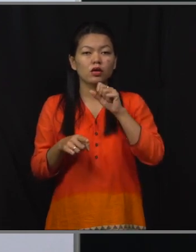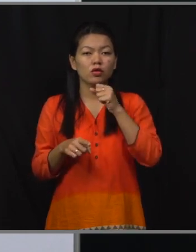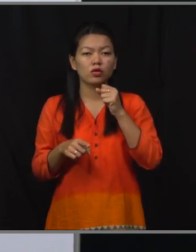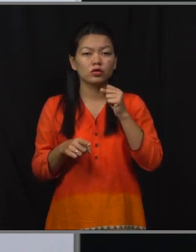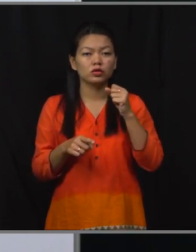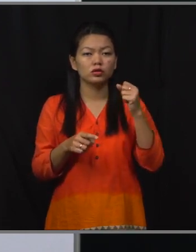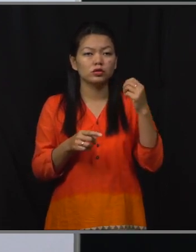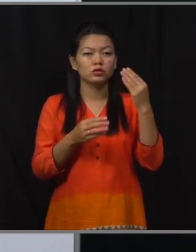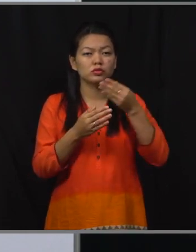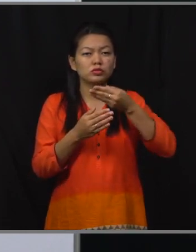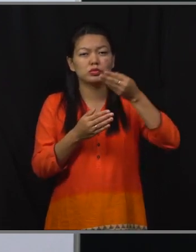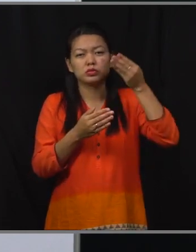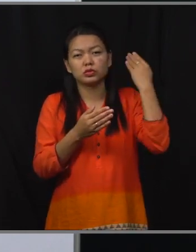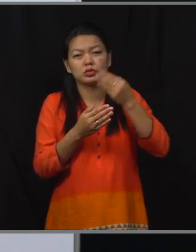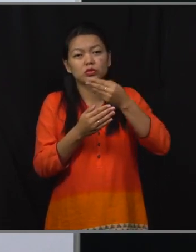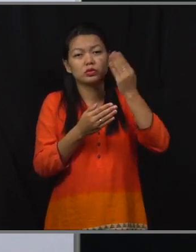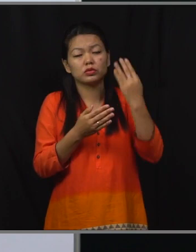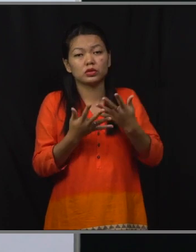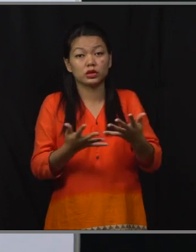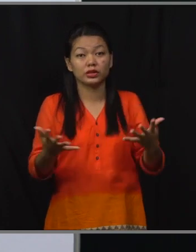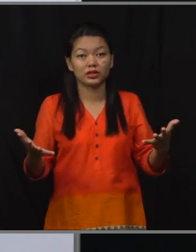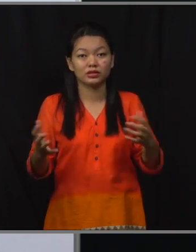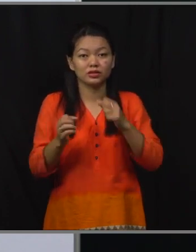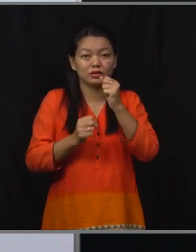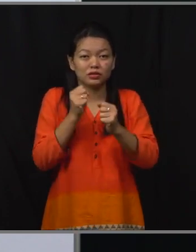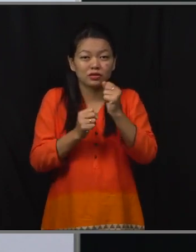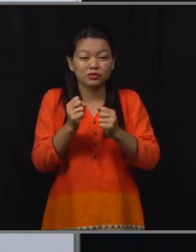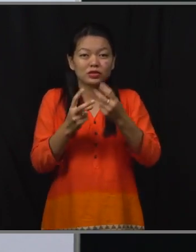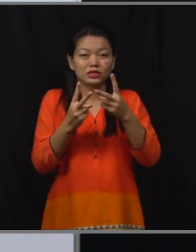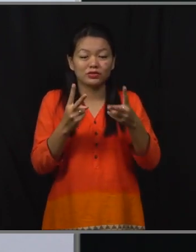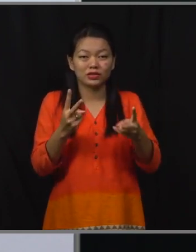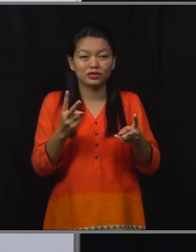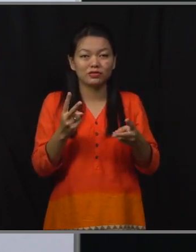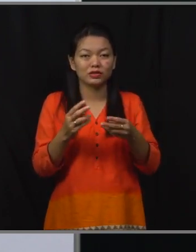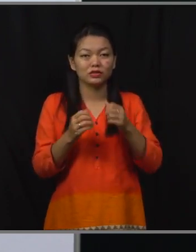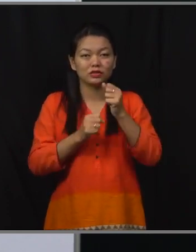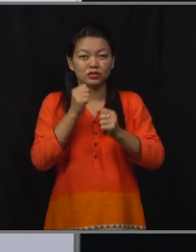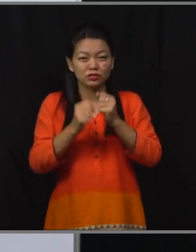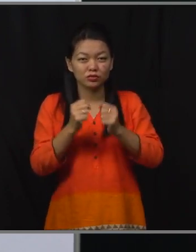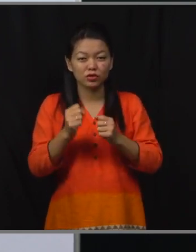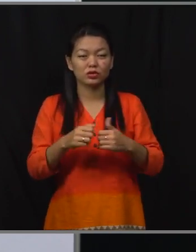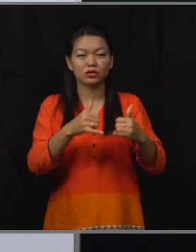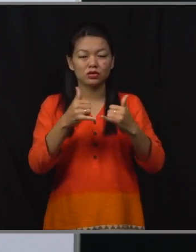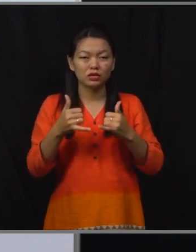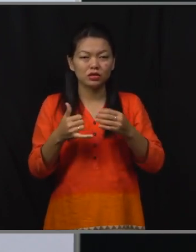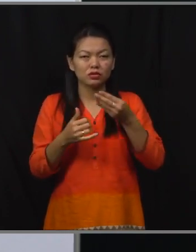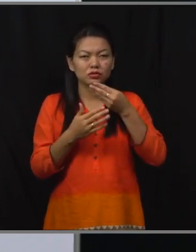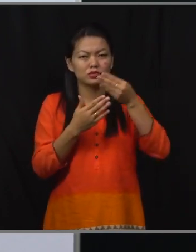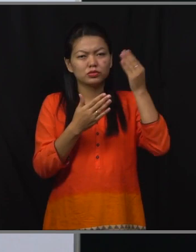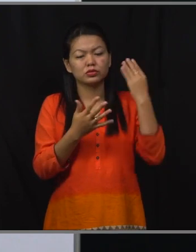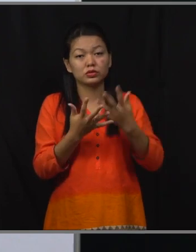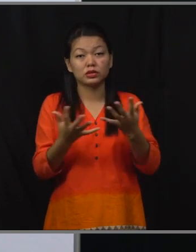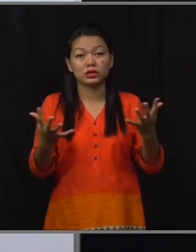materials. This all sports materials on your receipt side, you have this all sports